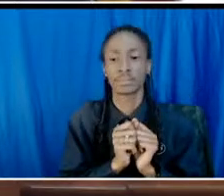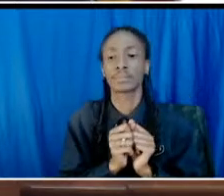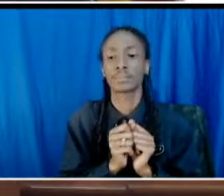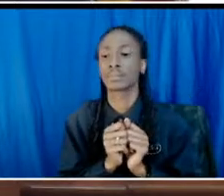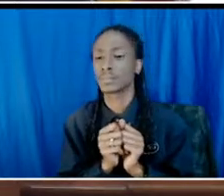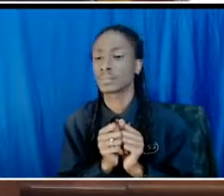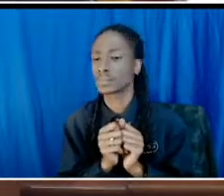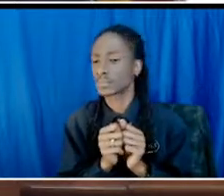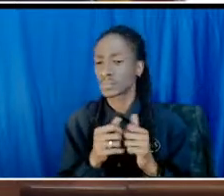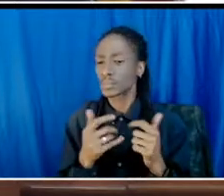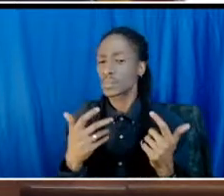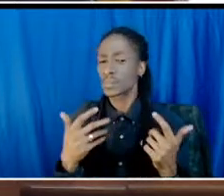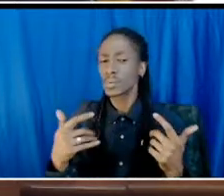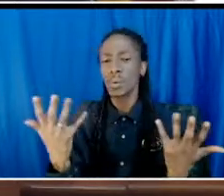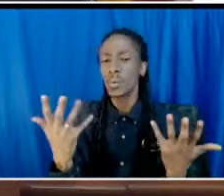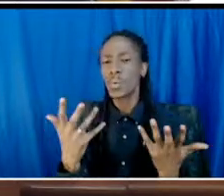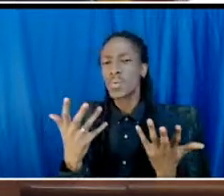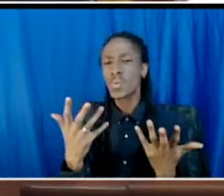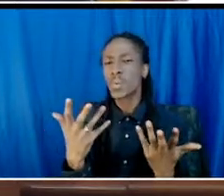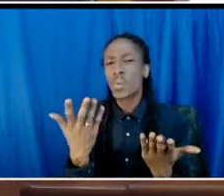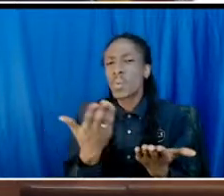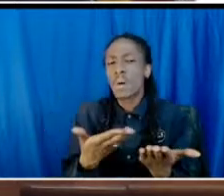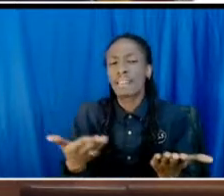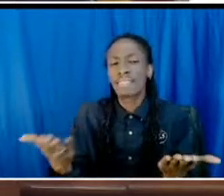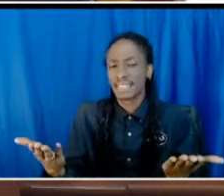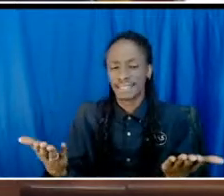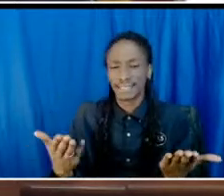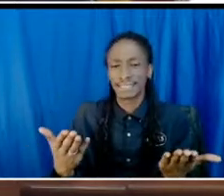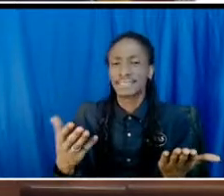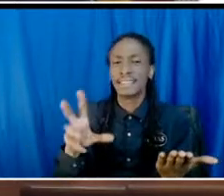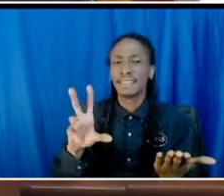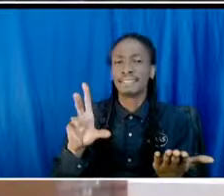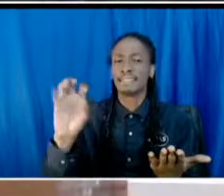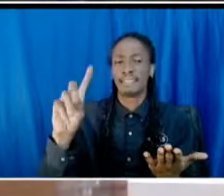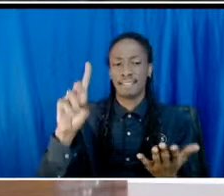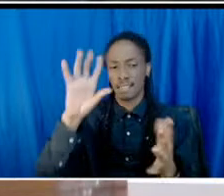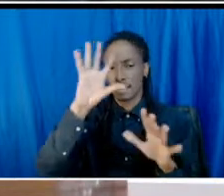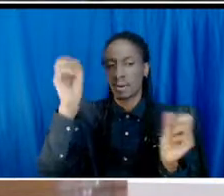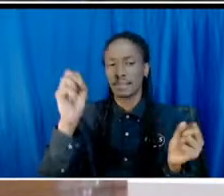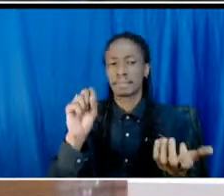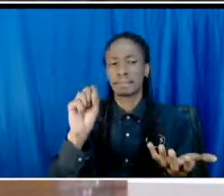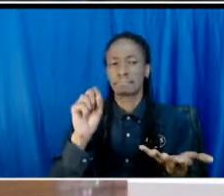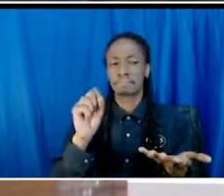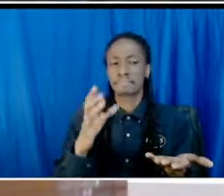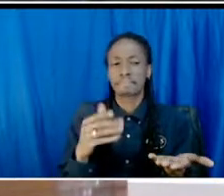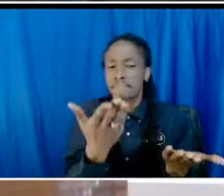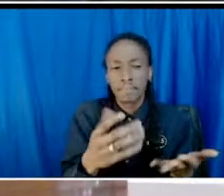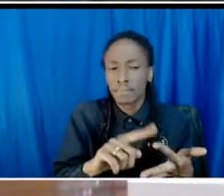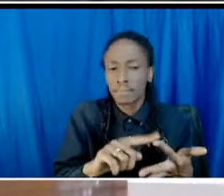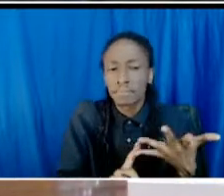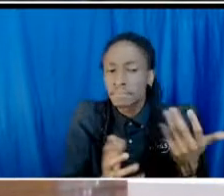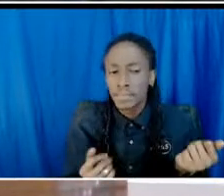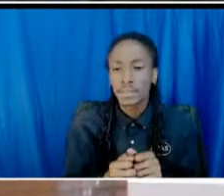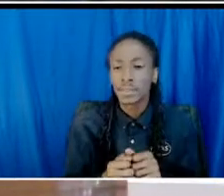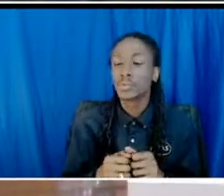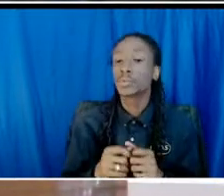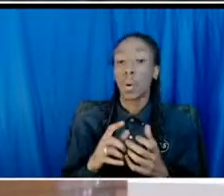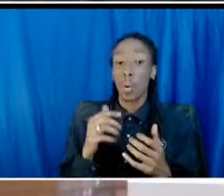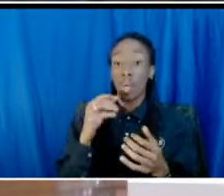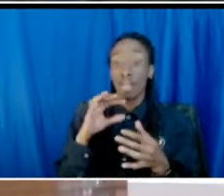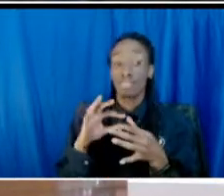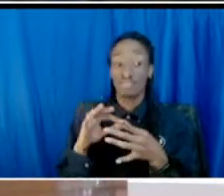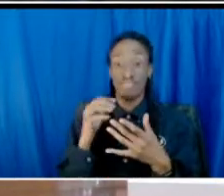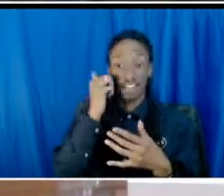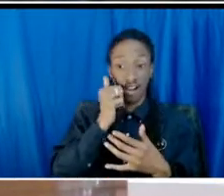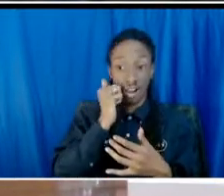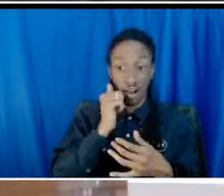what things did the president raise with you? So the common element of all of this was the